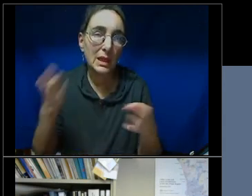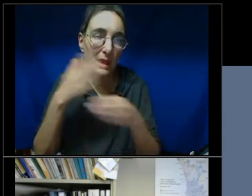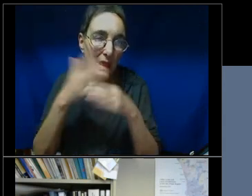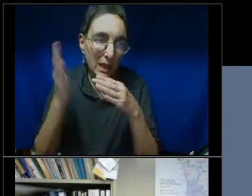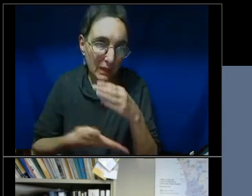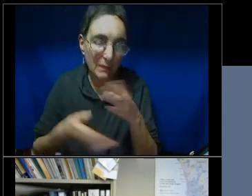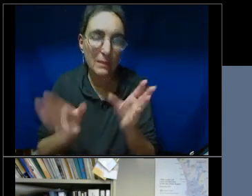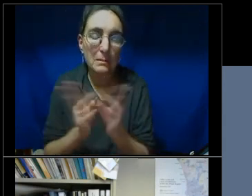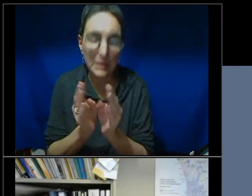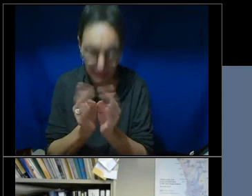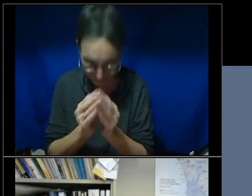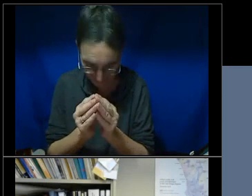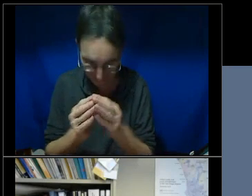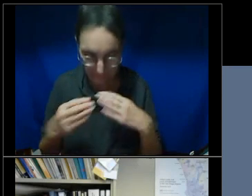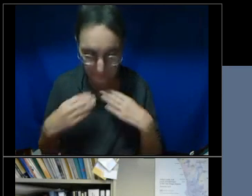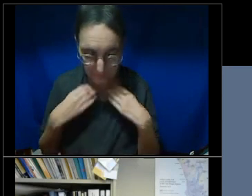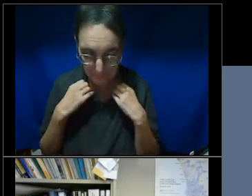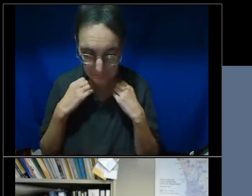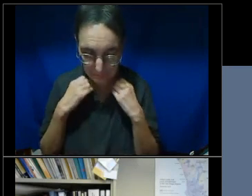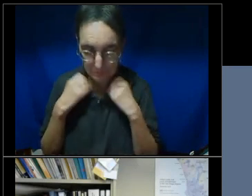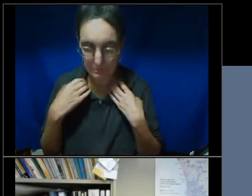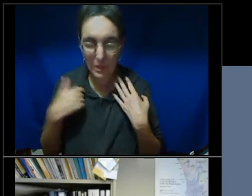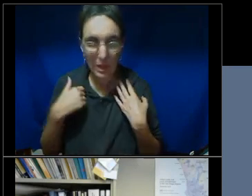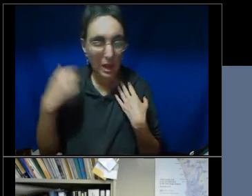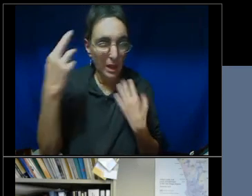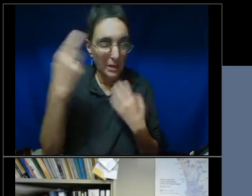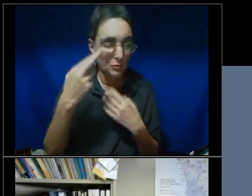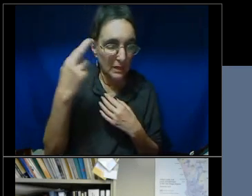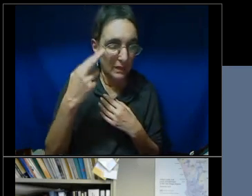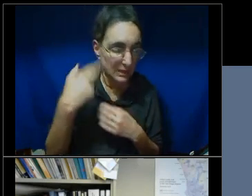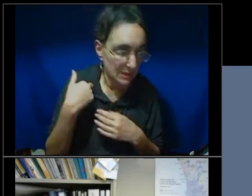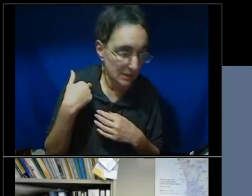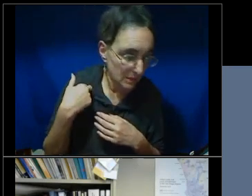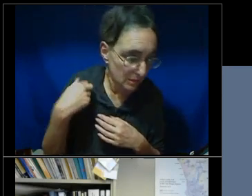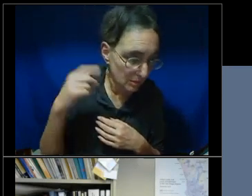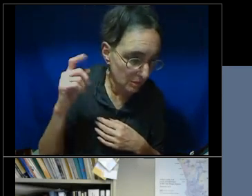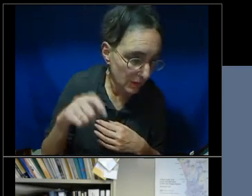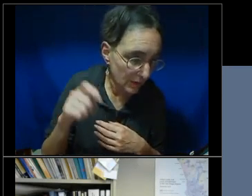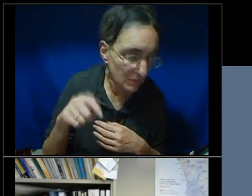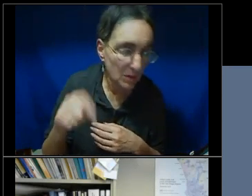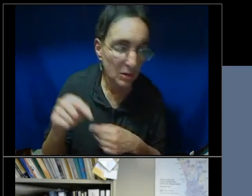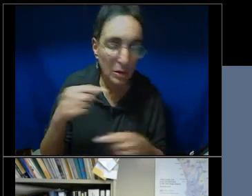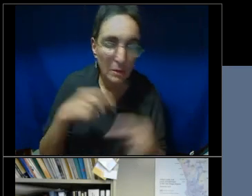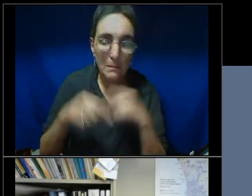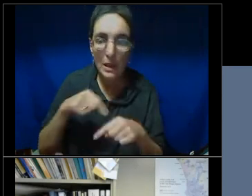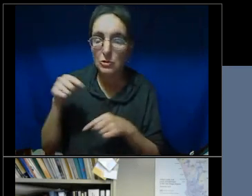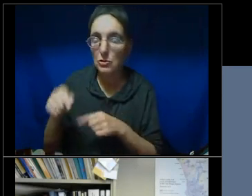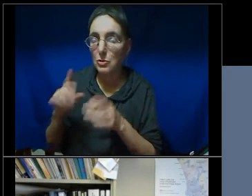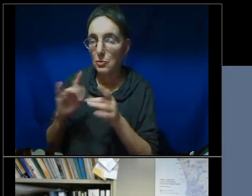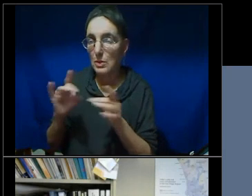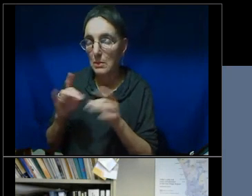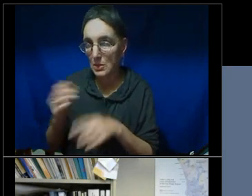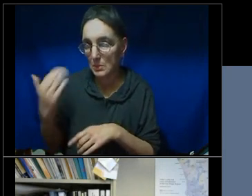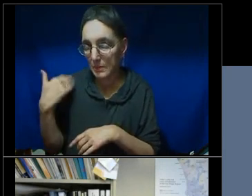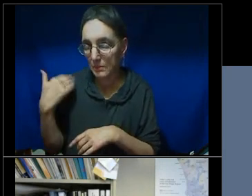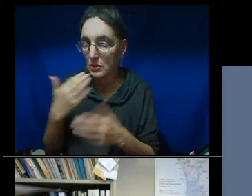And Chair Norton, I'm realizing that we can go back to your remarks from before. Thanks.